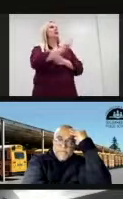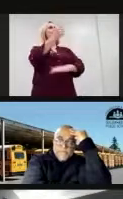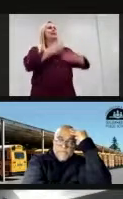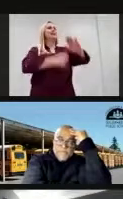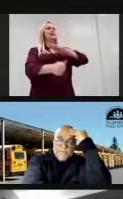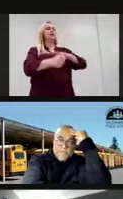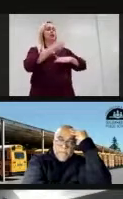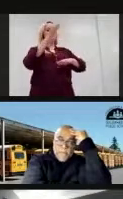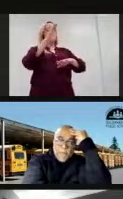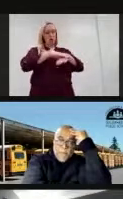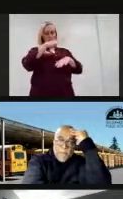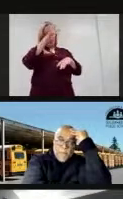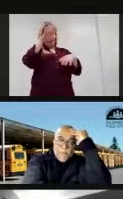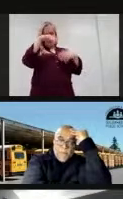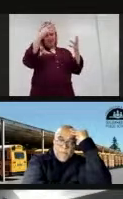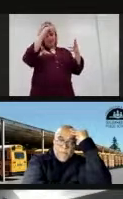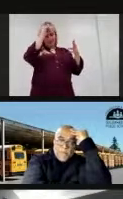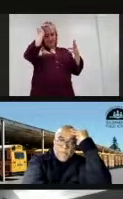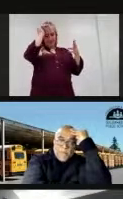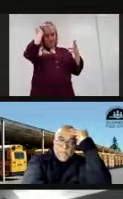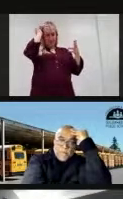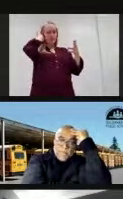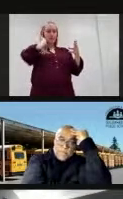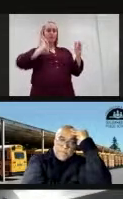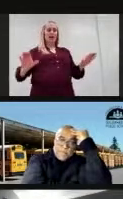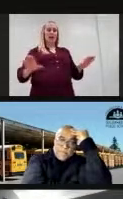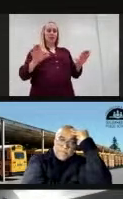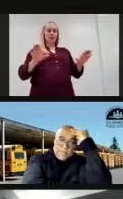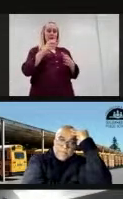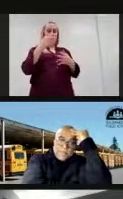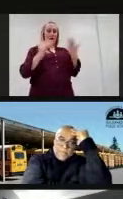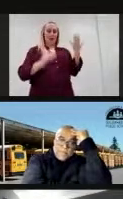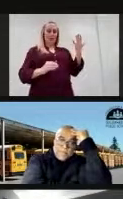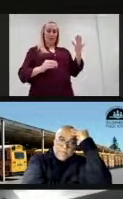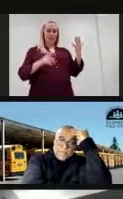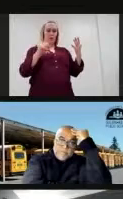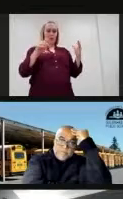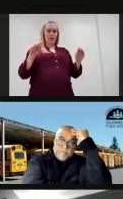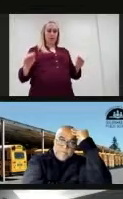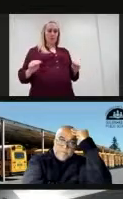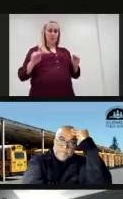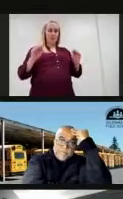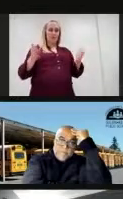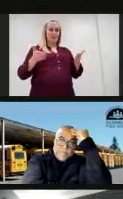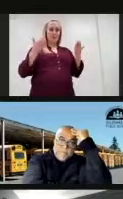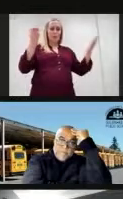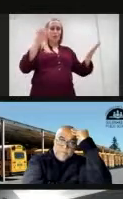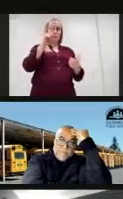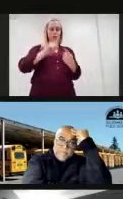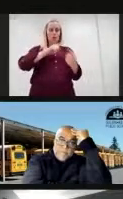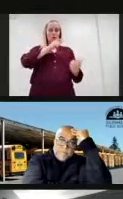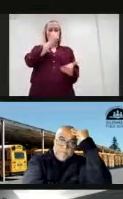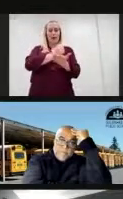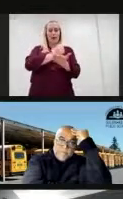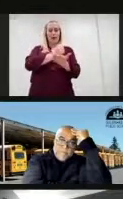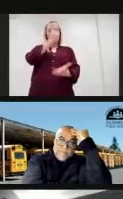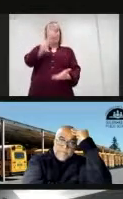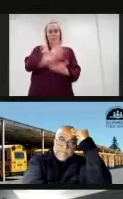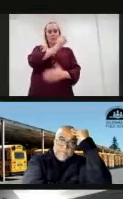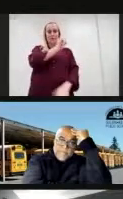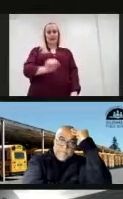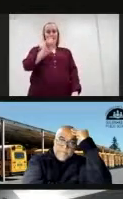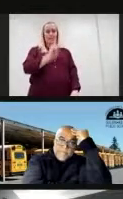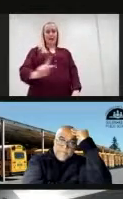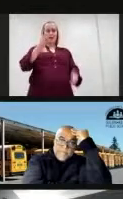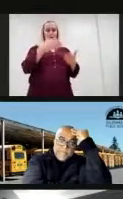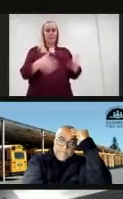on the action item itself, you need to move to approve the Salem-Keizer Public Schools ideal profile